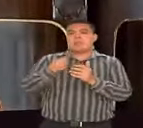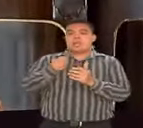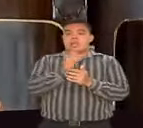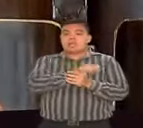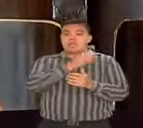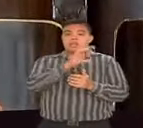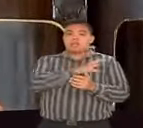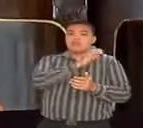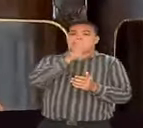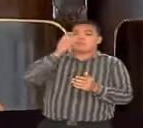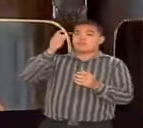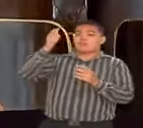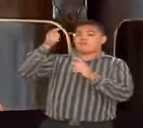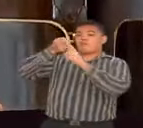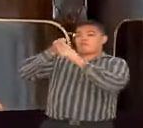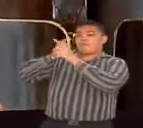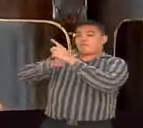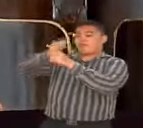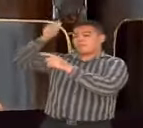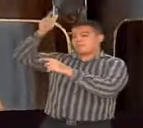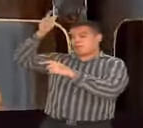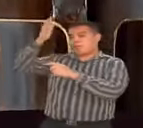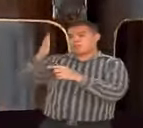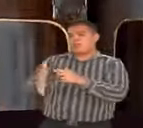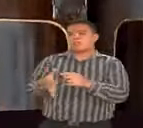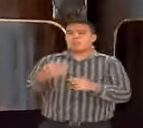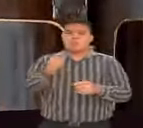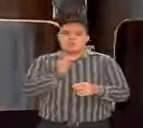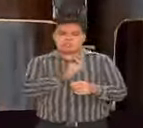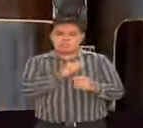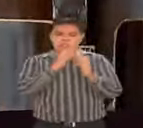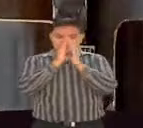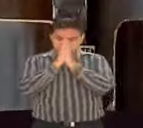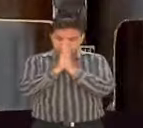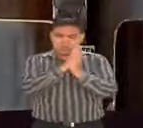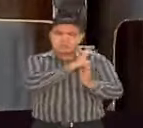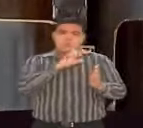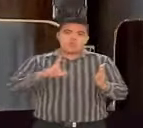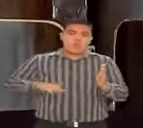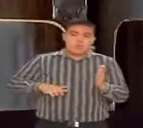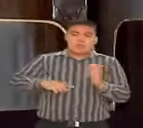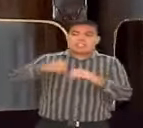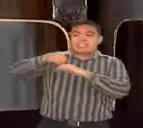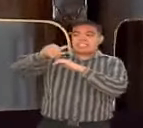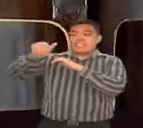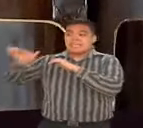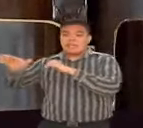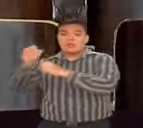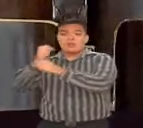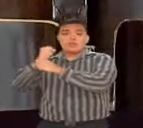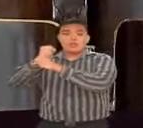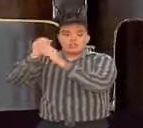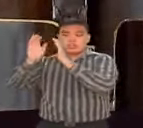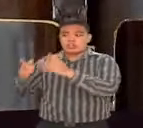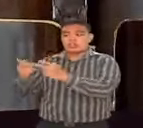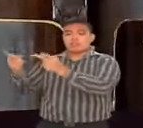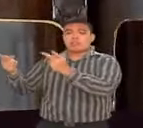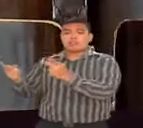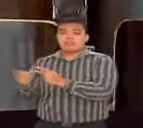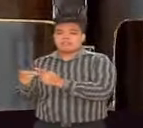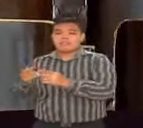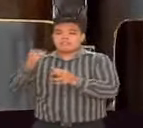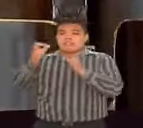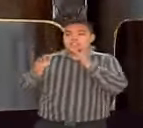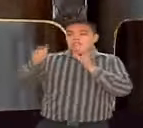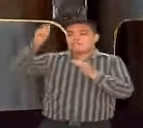sa Diyos. Amen? Moanang inig-pray na to, Lord of the harvest, send forth laborers into the harvest. If